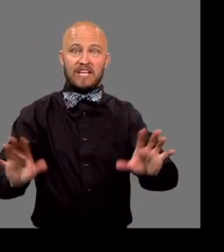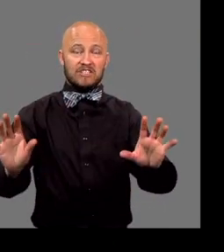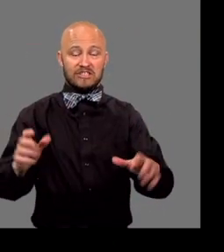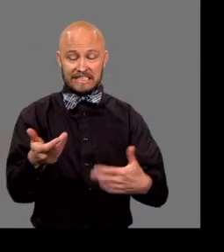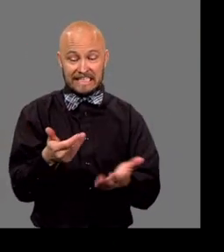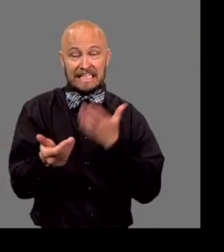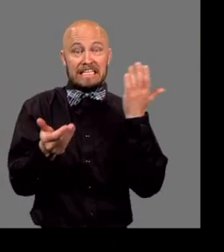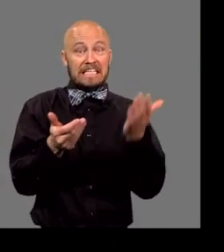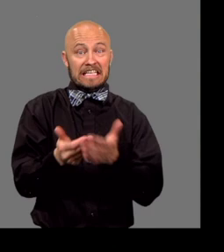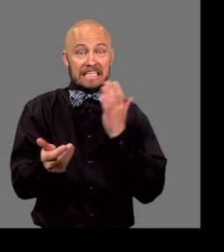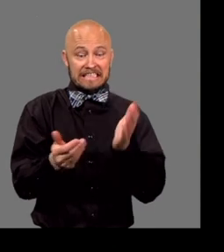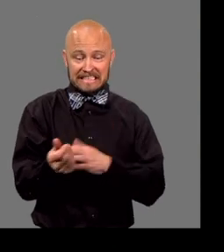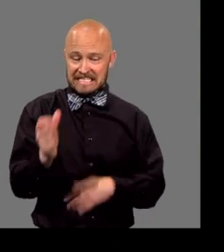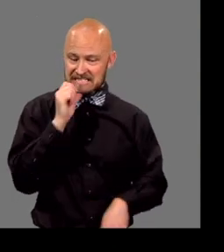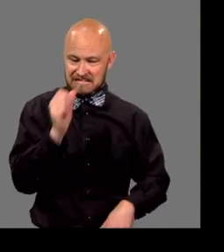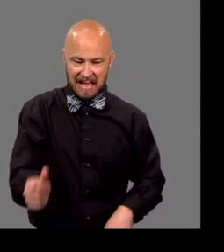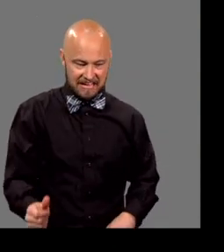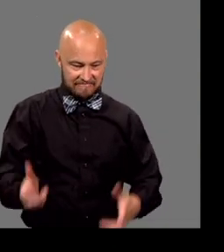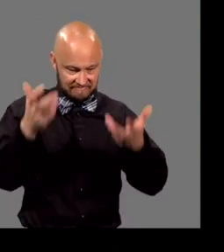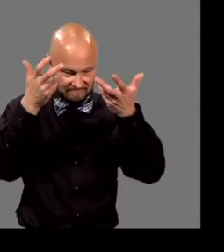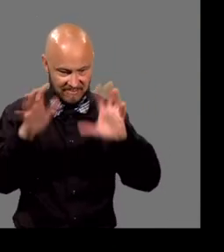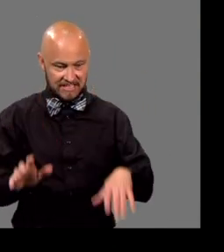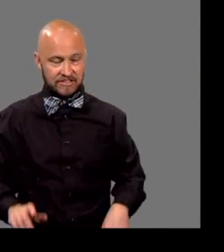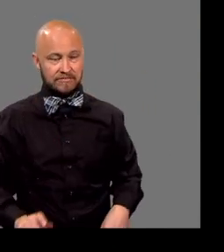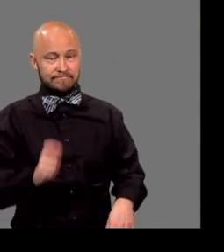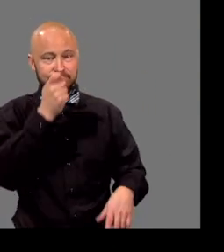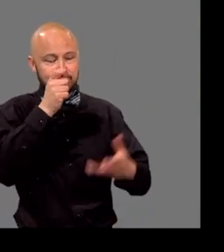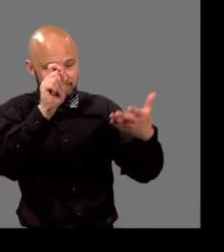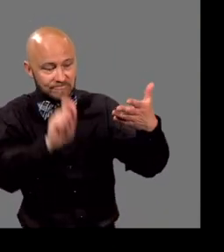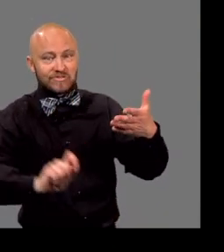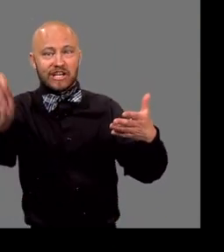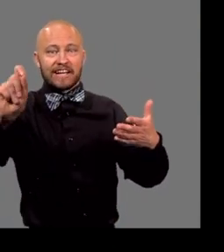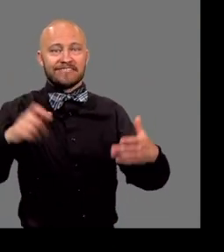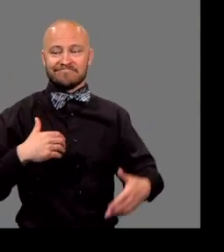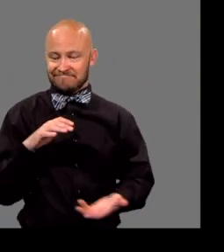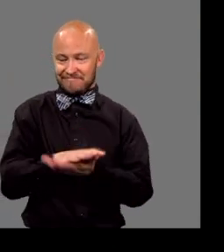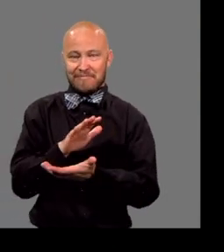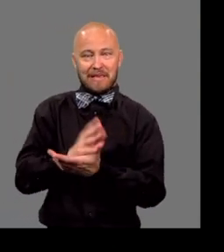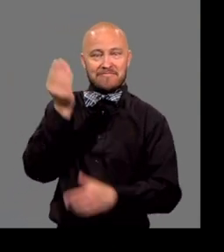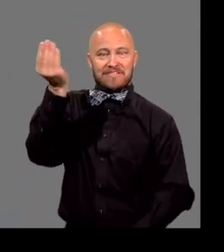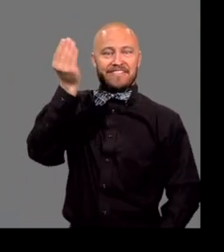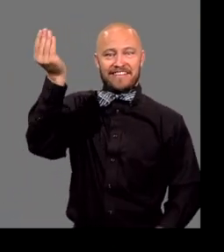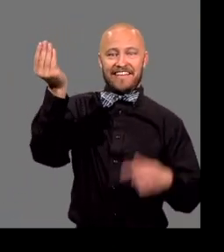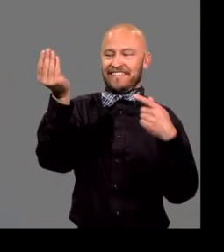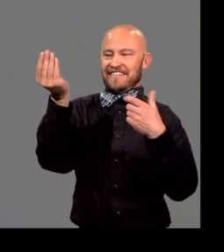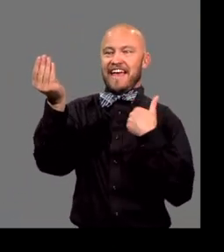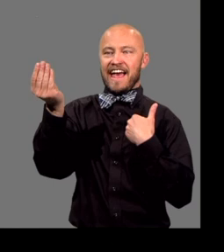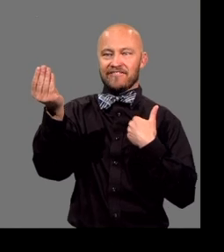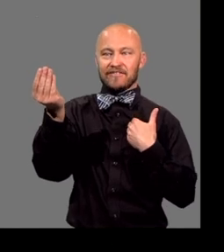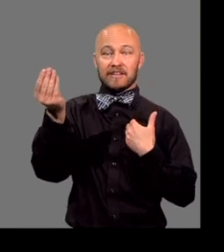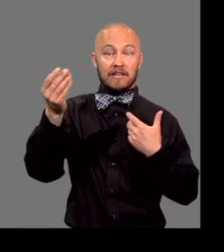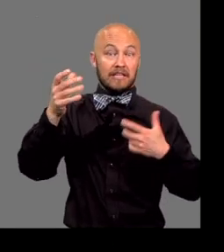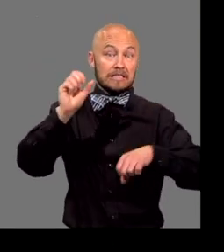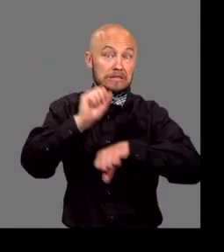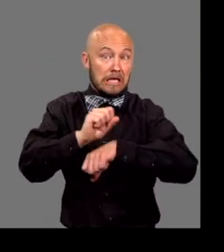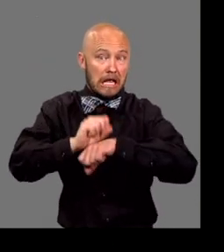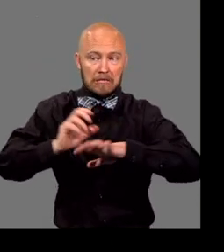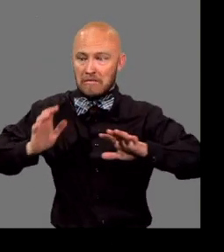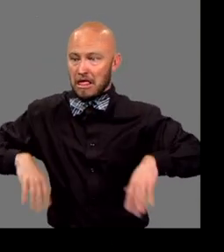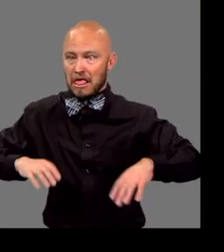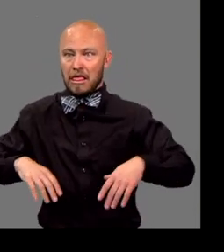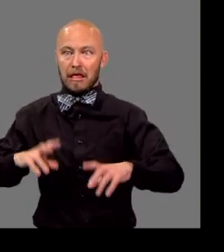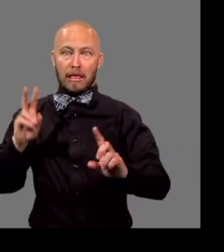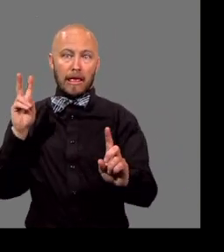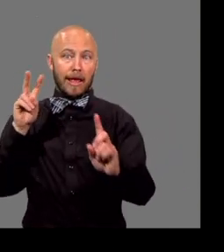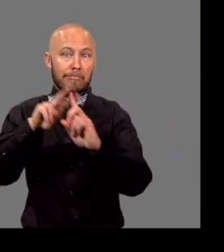been easy, but I was finished. Box checked, degree in hand. I didn't yet have a job lined up. I hadn't